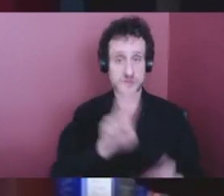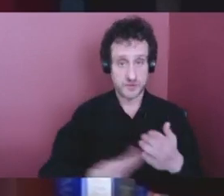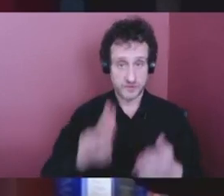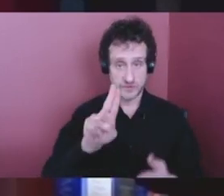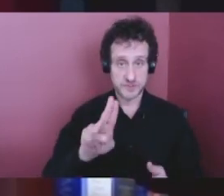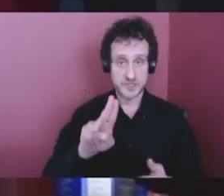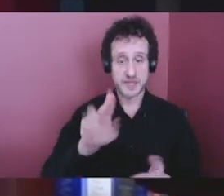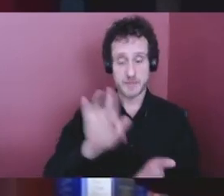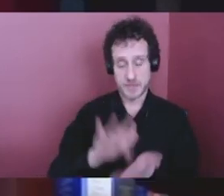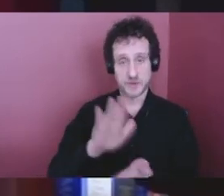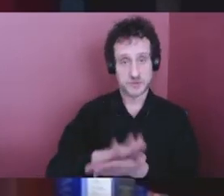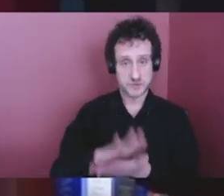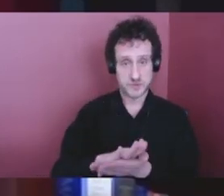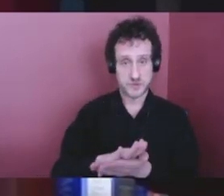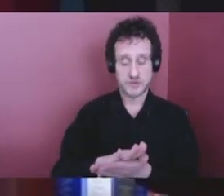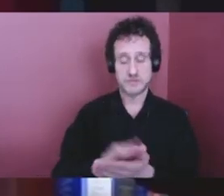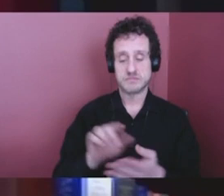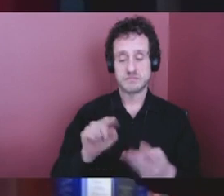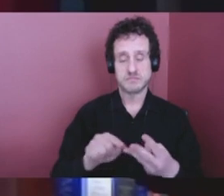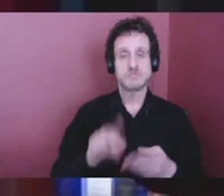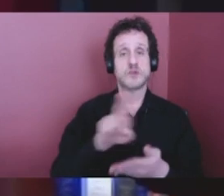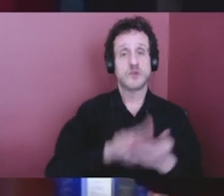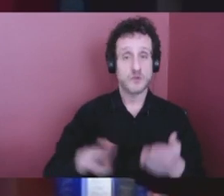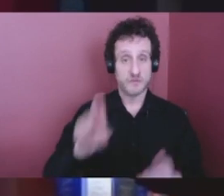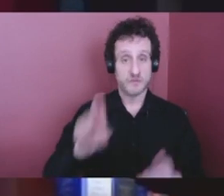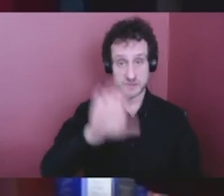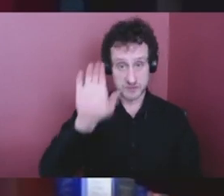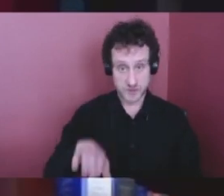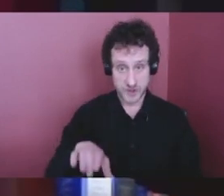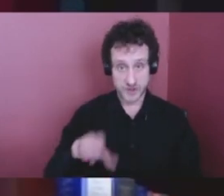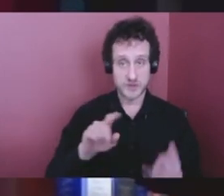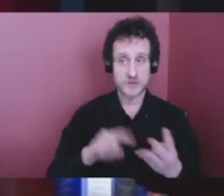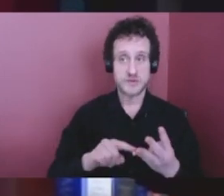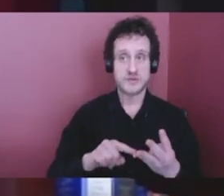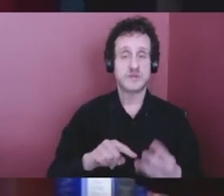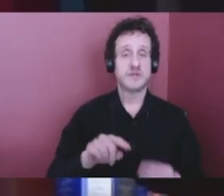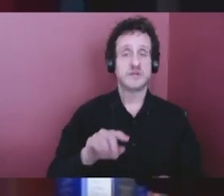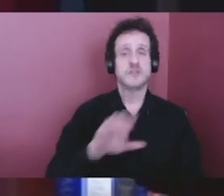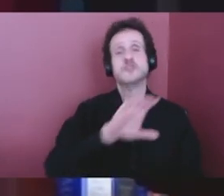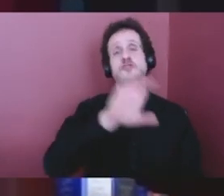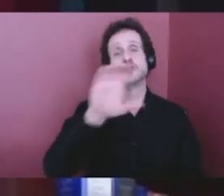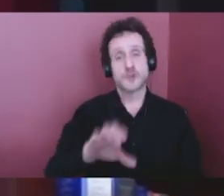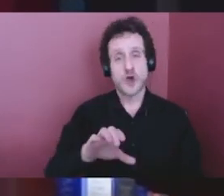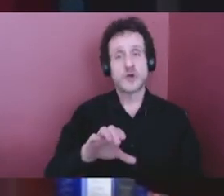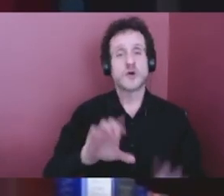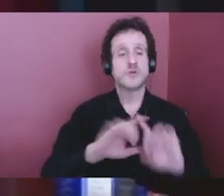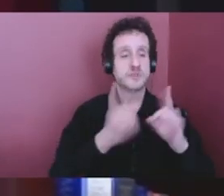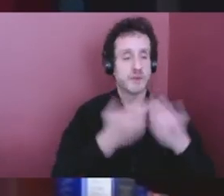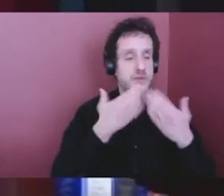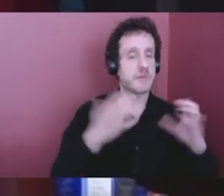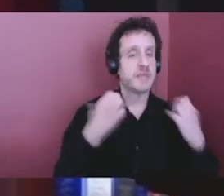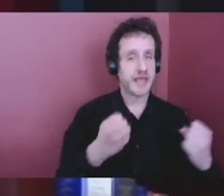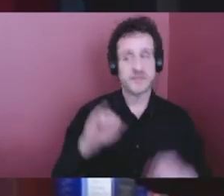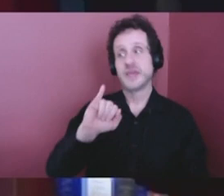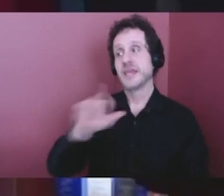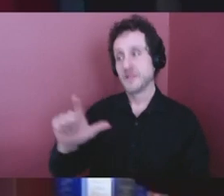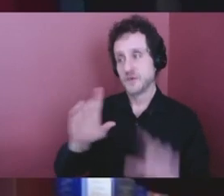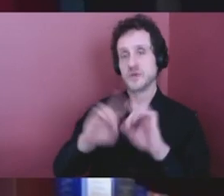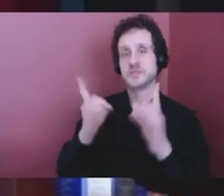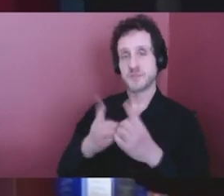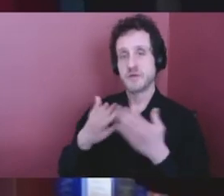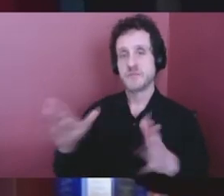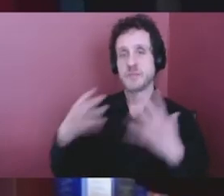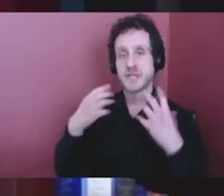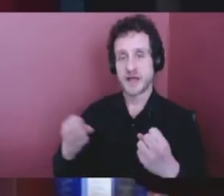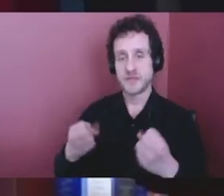of Medicine, the University of Chicago, the Chicago and Illinois Departments of Public Health, and is managed